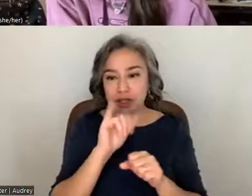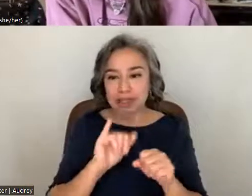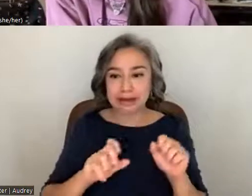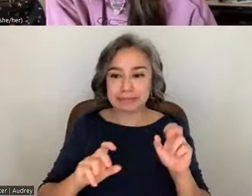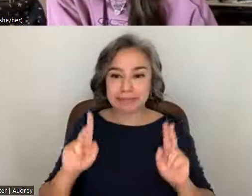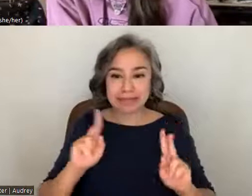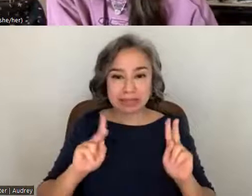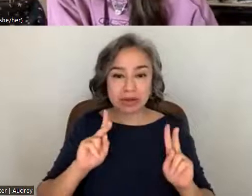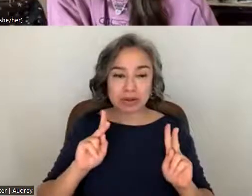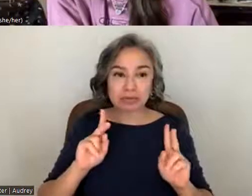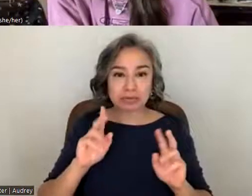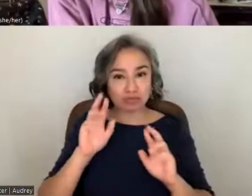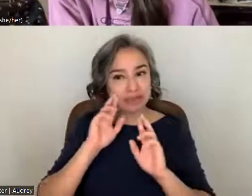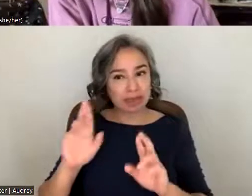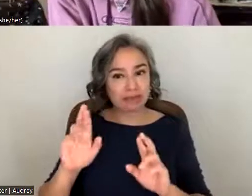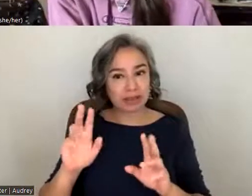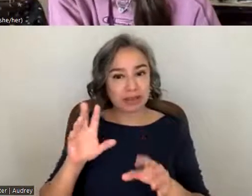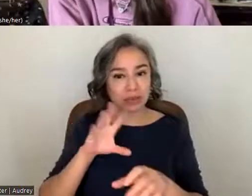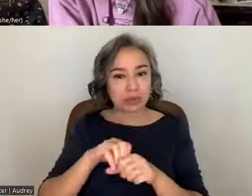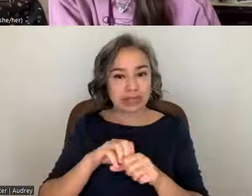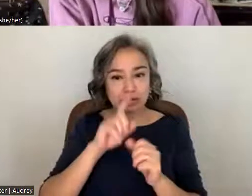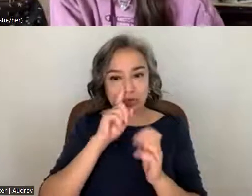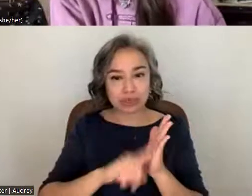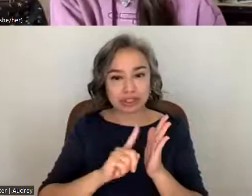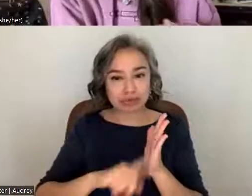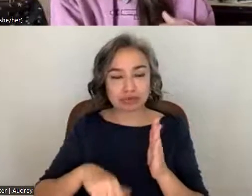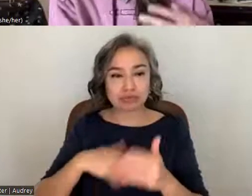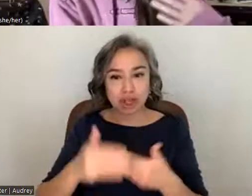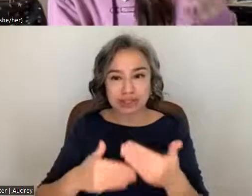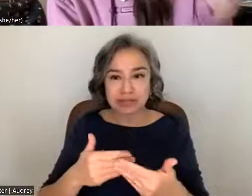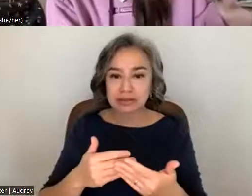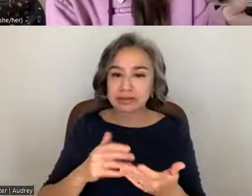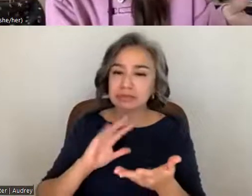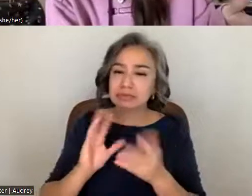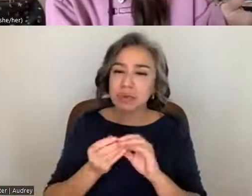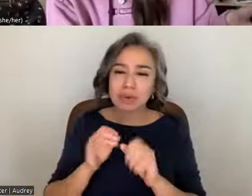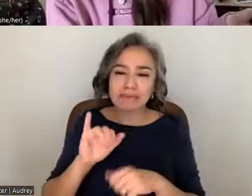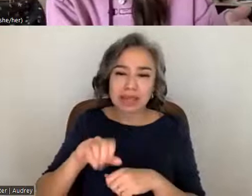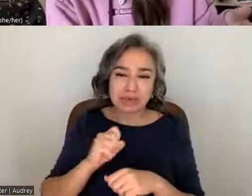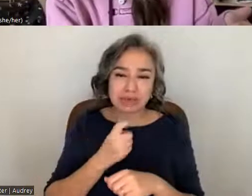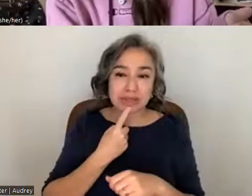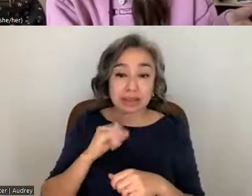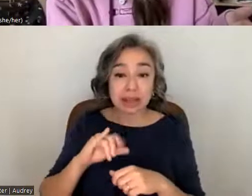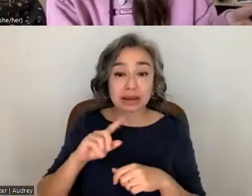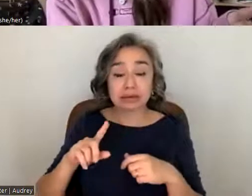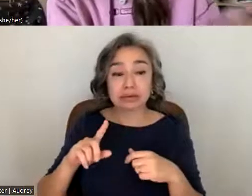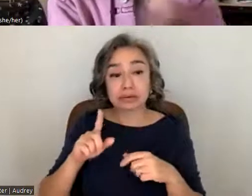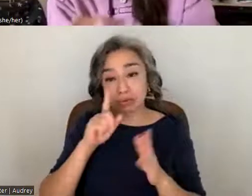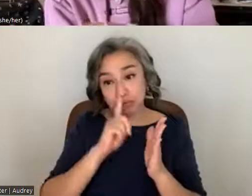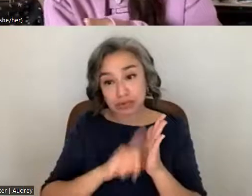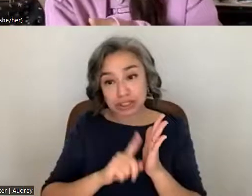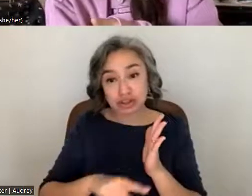treated respectfully within the research process. So all of that to say, as research has kind